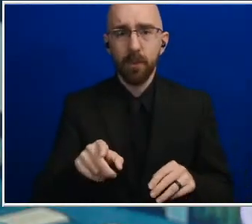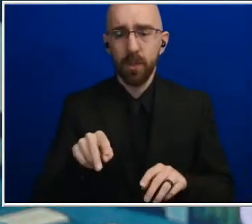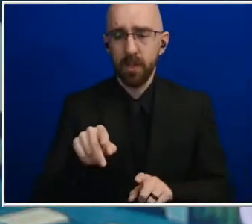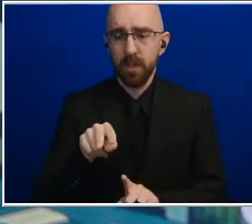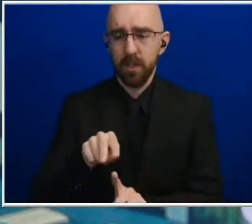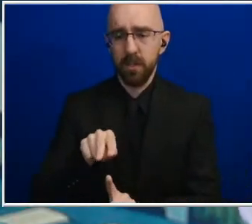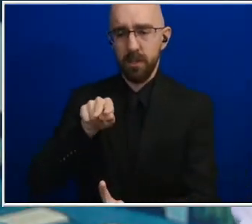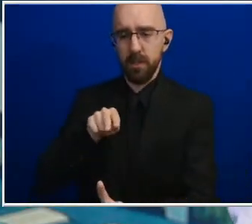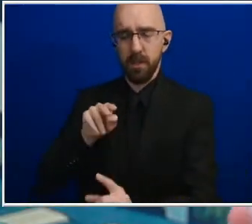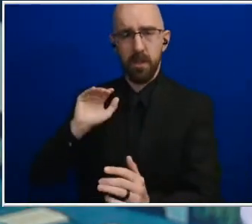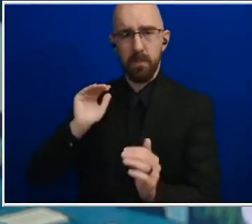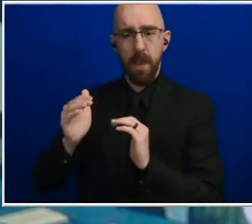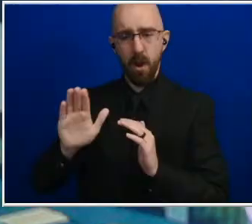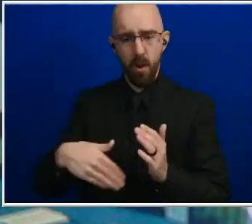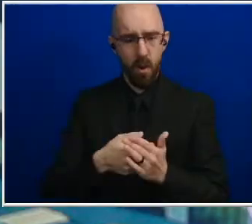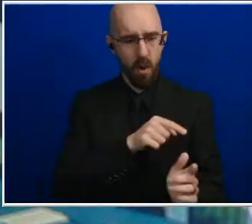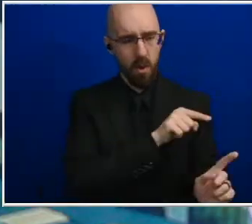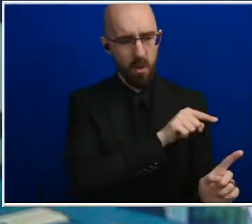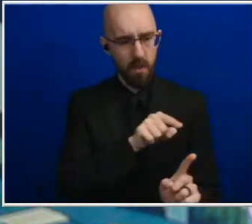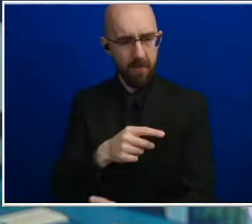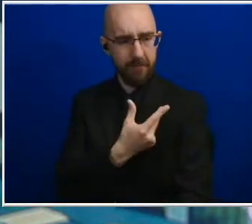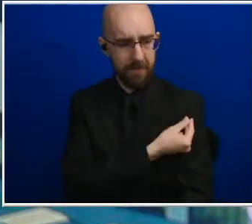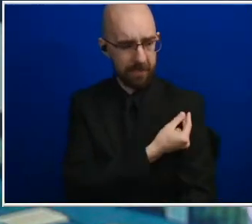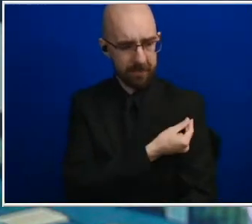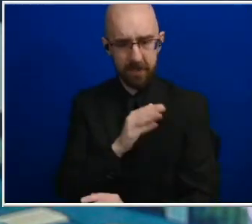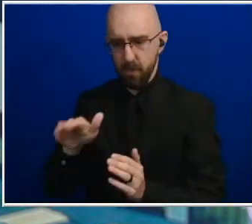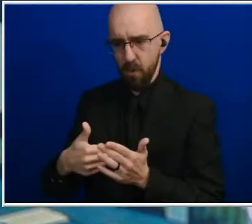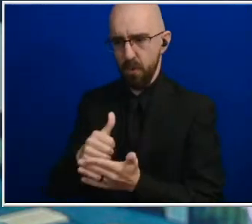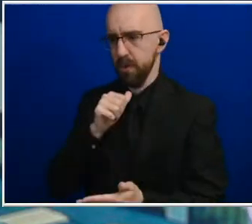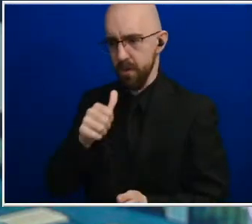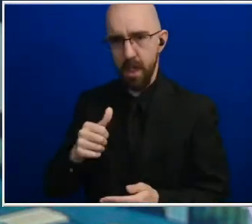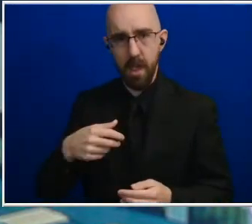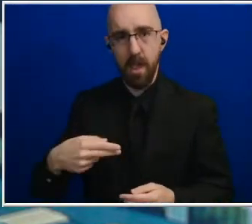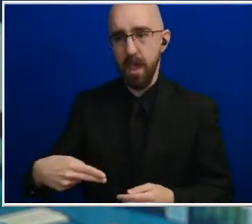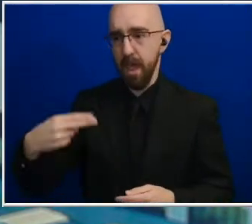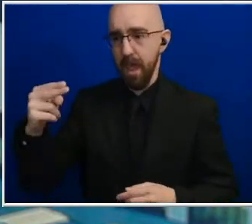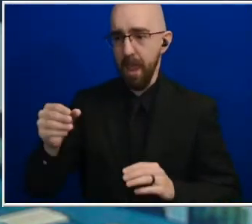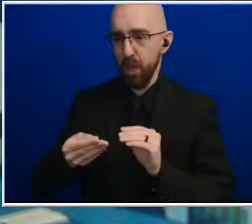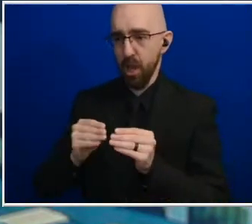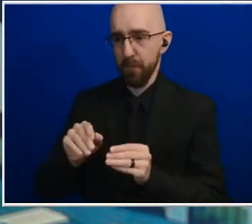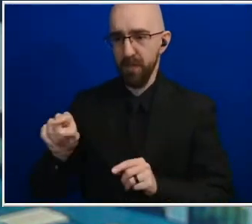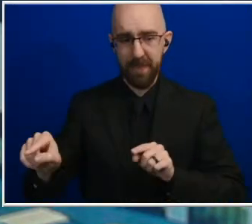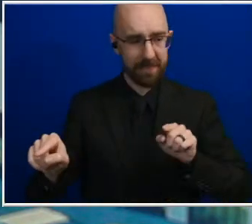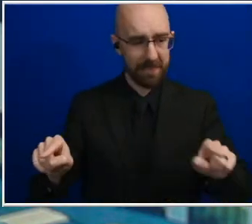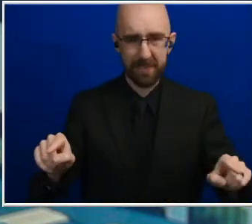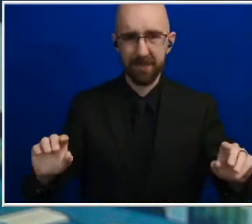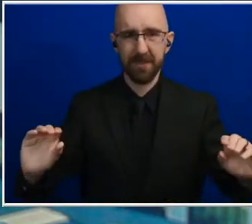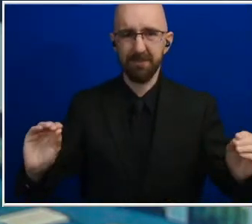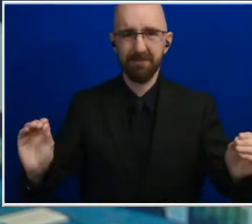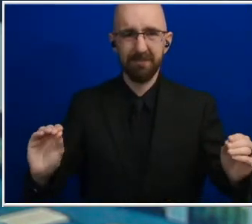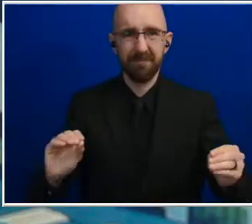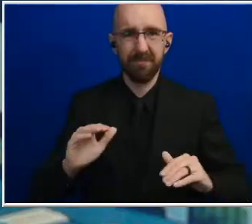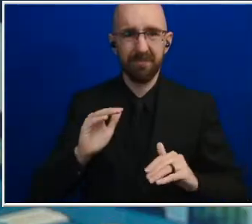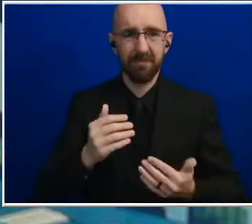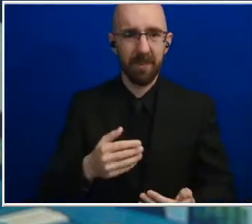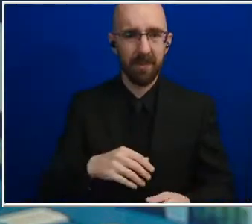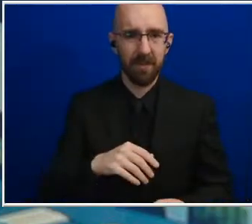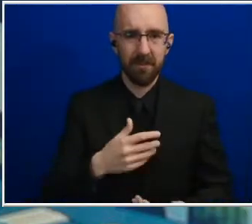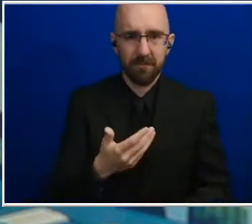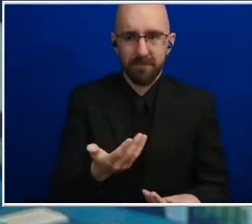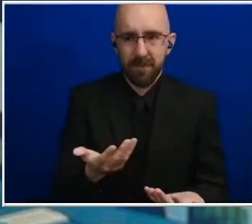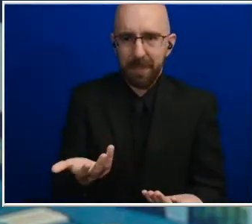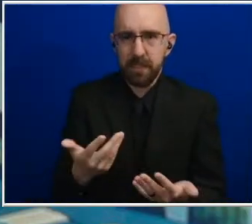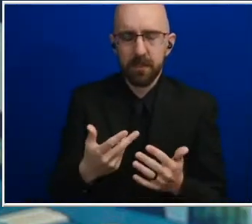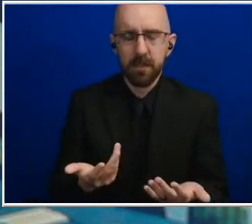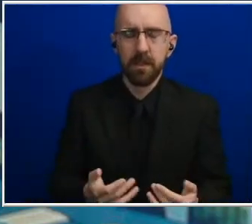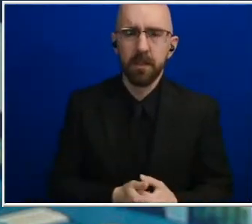kids got vaccinated, all the kids that didn't, there's not a higher rate of autism in the kids who got vaccinated with the measles vaccine. So, but it's like people make their